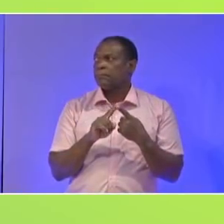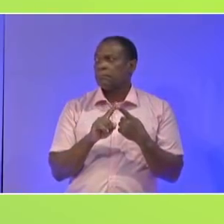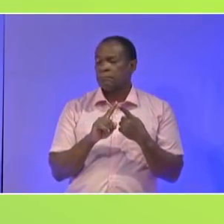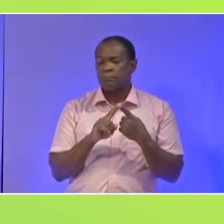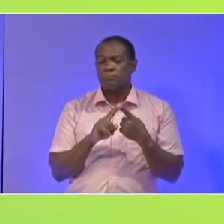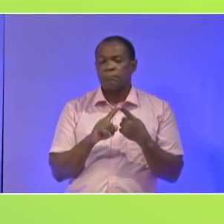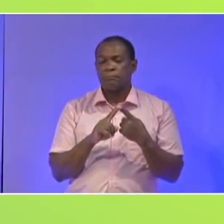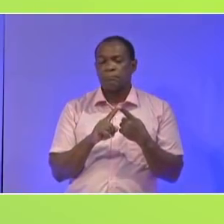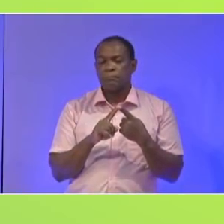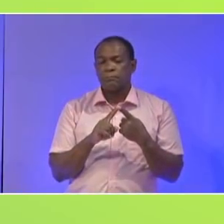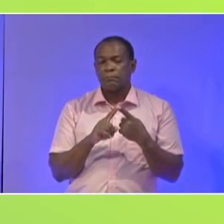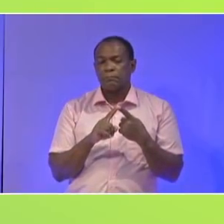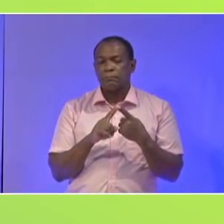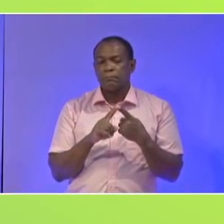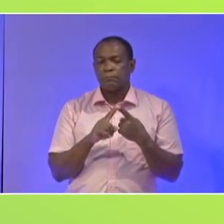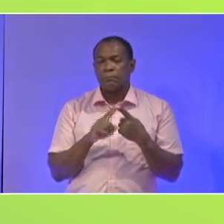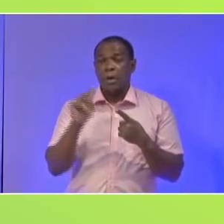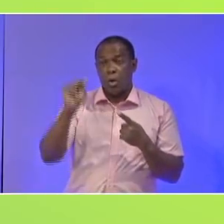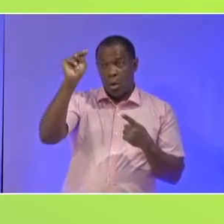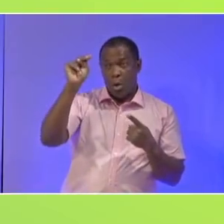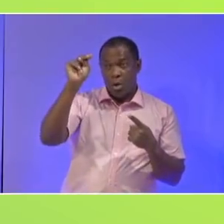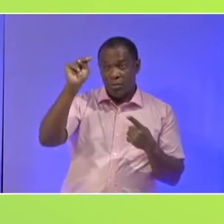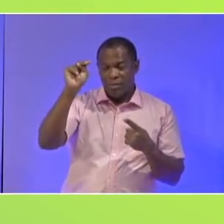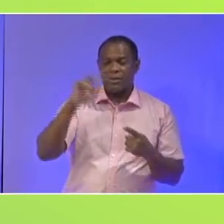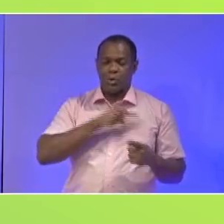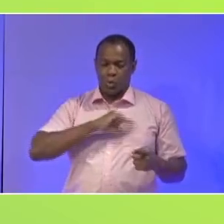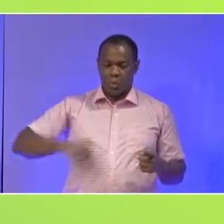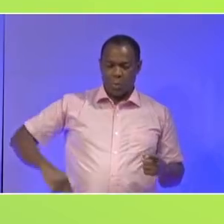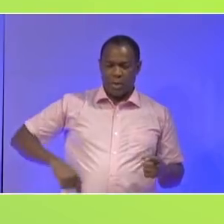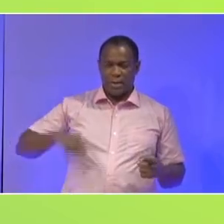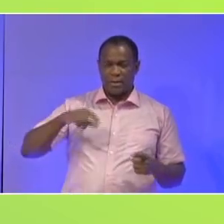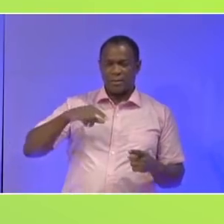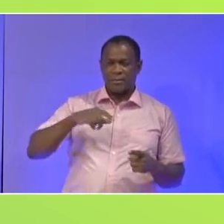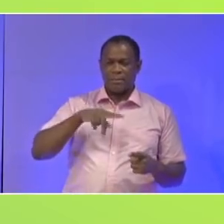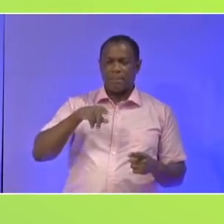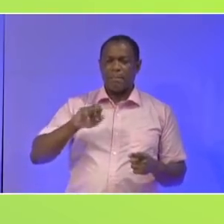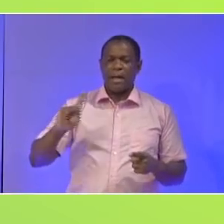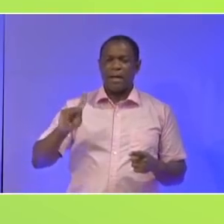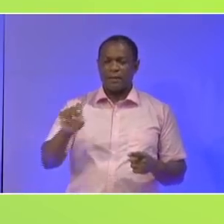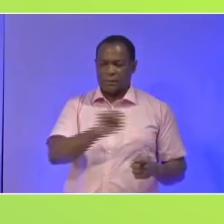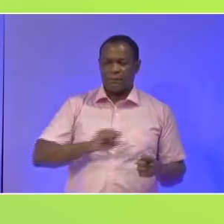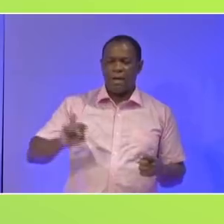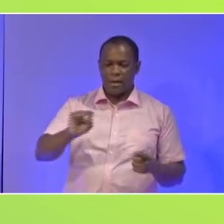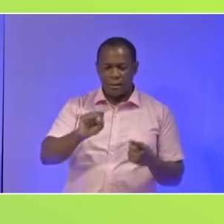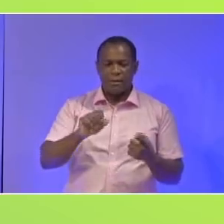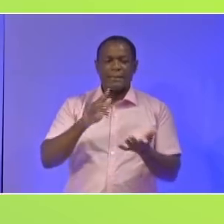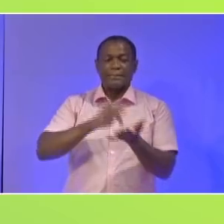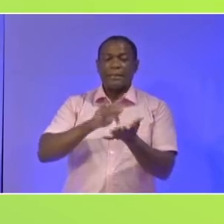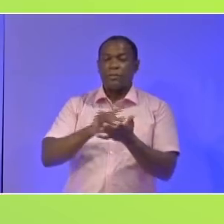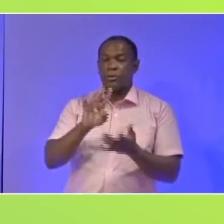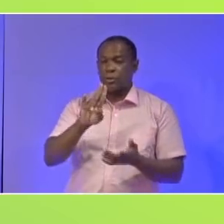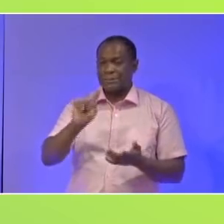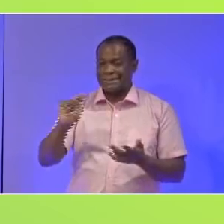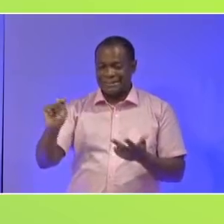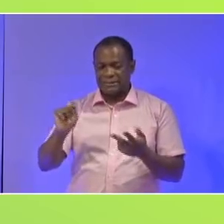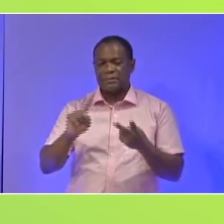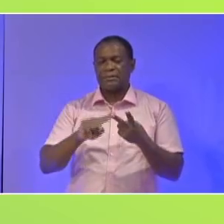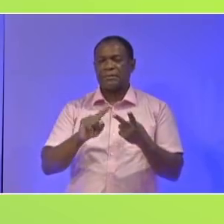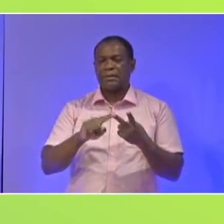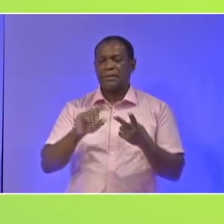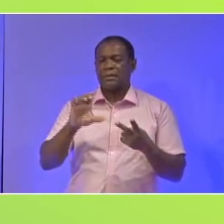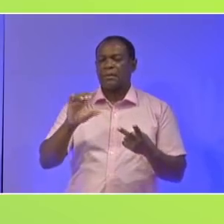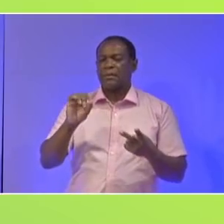right. So at North, the paddock is open. Central UTT is open. In the East, Costart